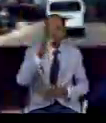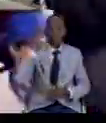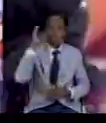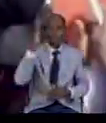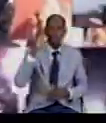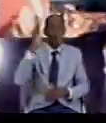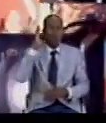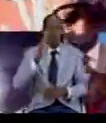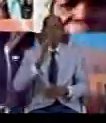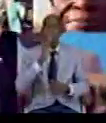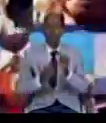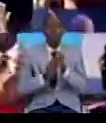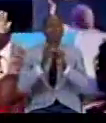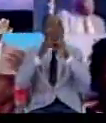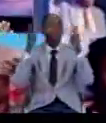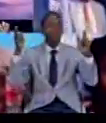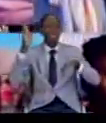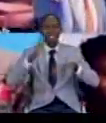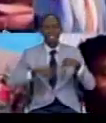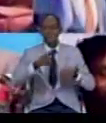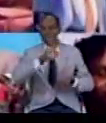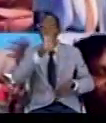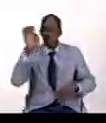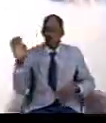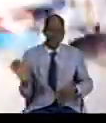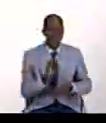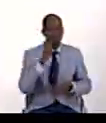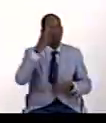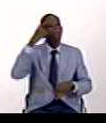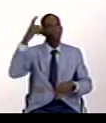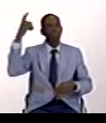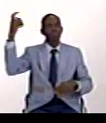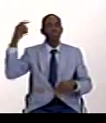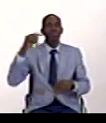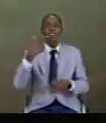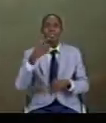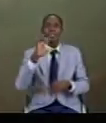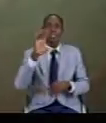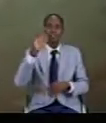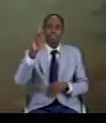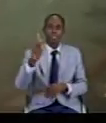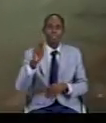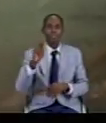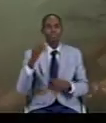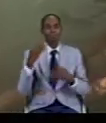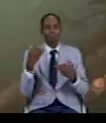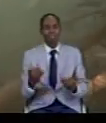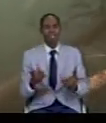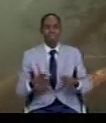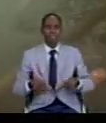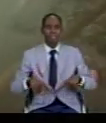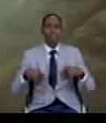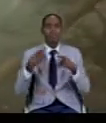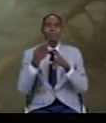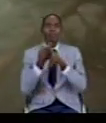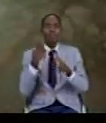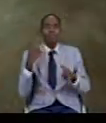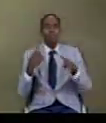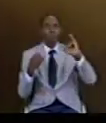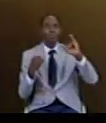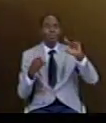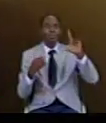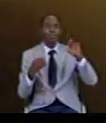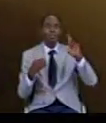will be greater than you ever imagined. DCK 2.0, live from Ilorin, Kwara